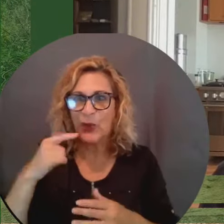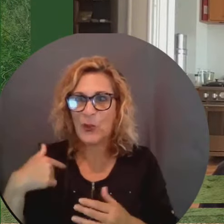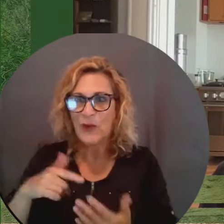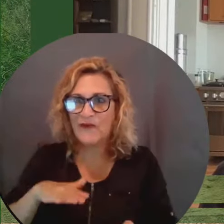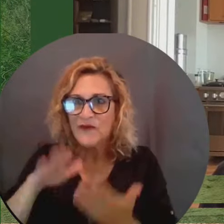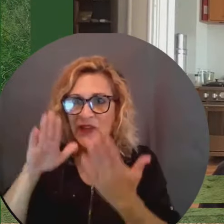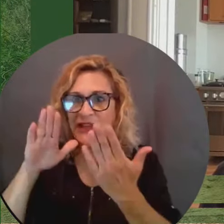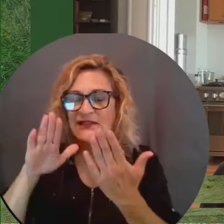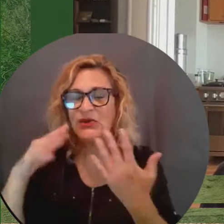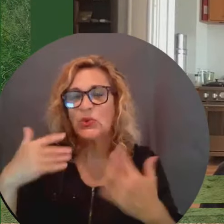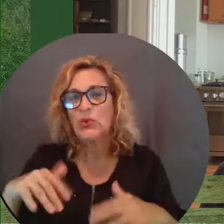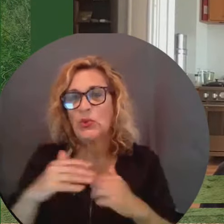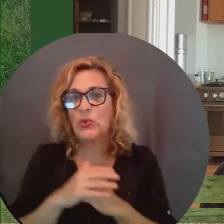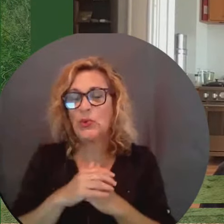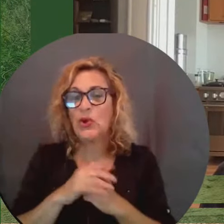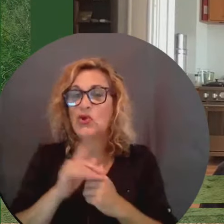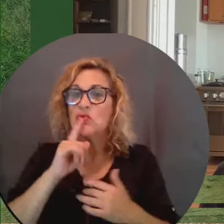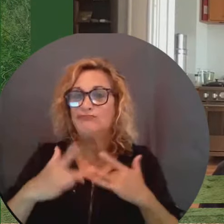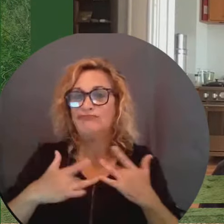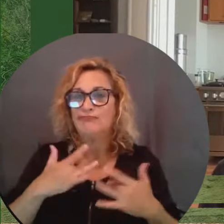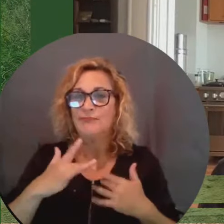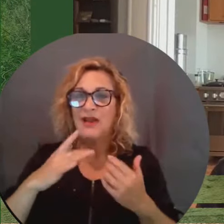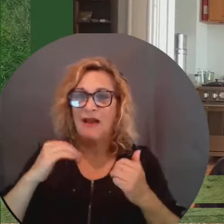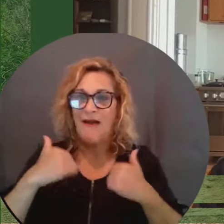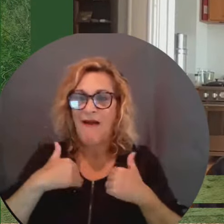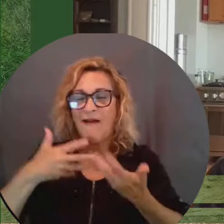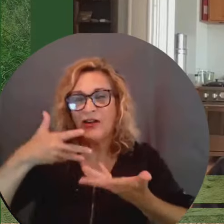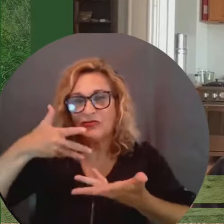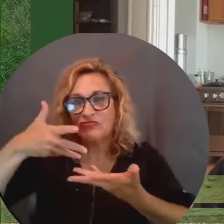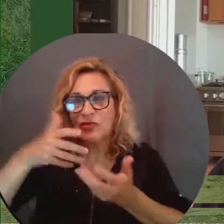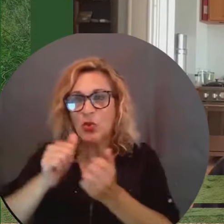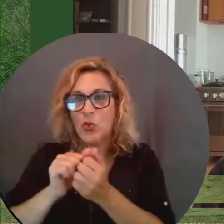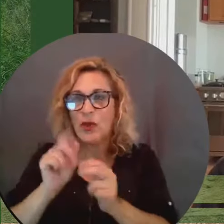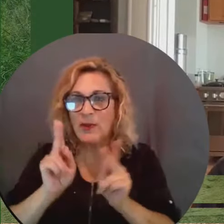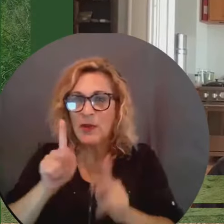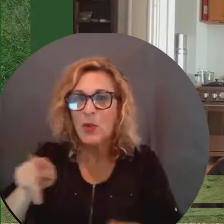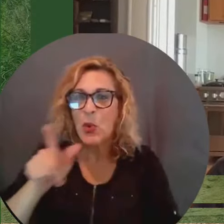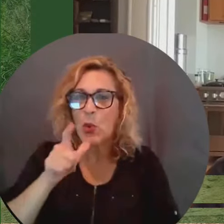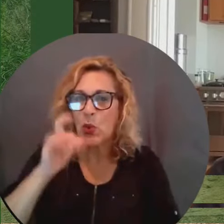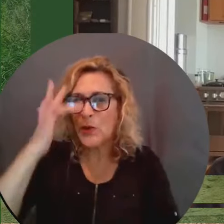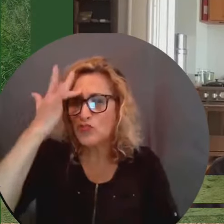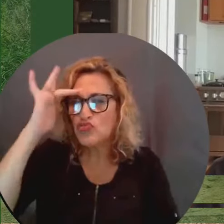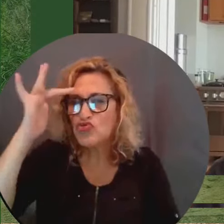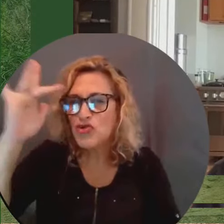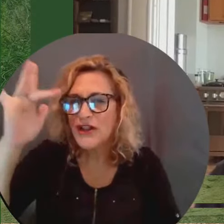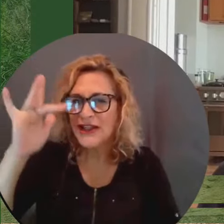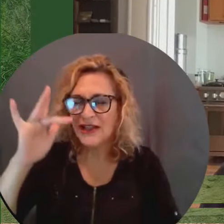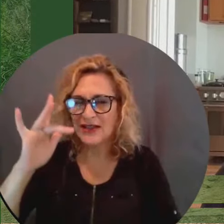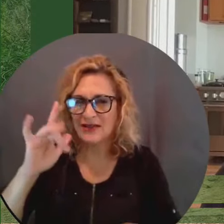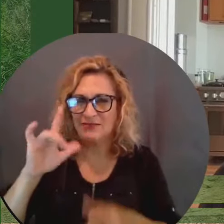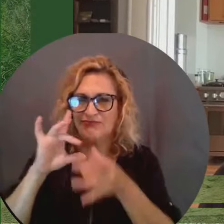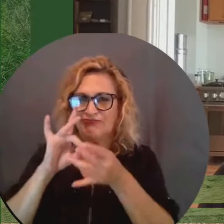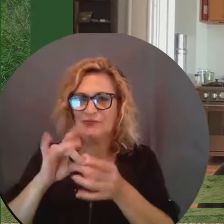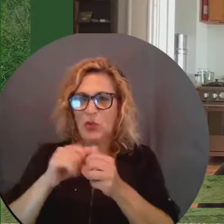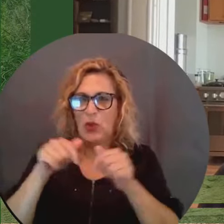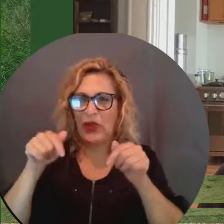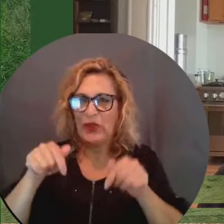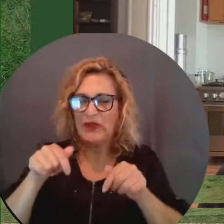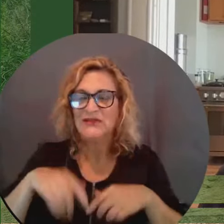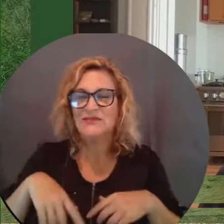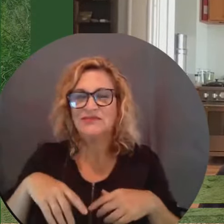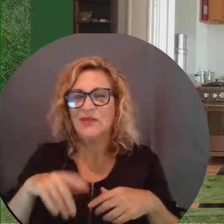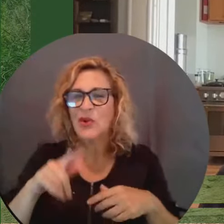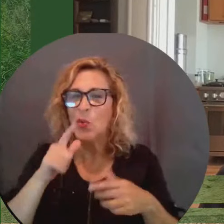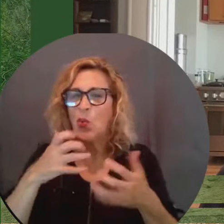today with some really brilliant people working at the front lines of this. We didn't want to take our time to read bios,